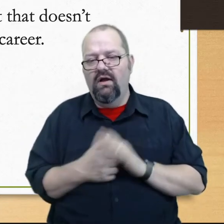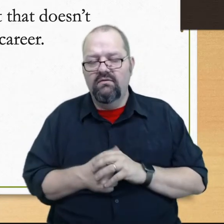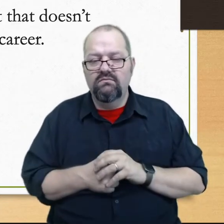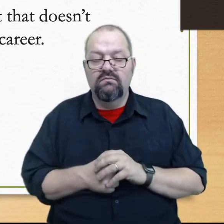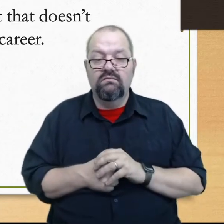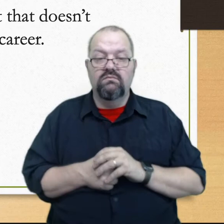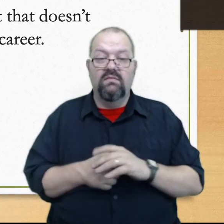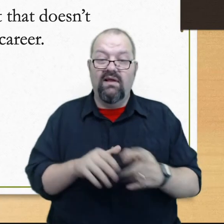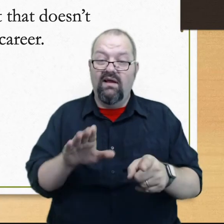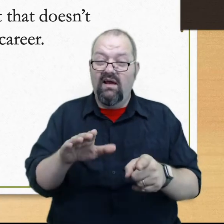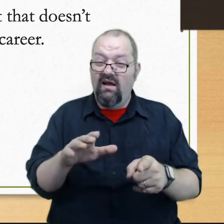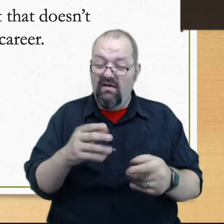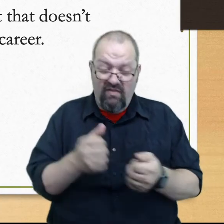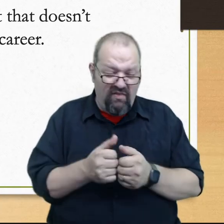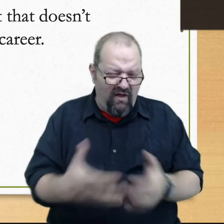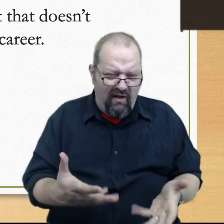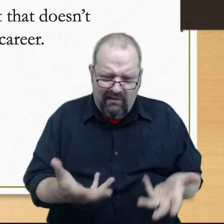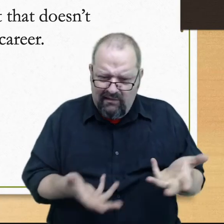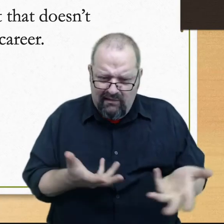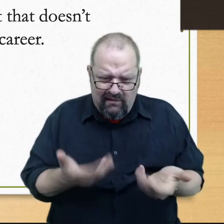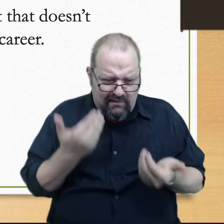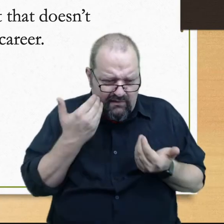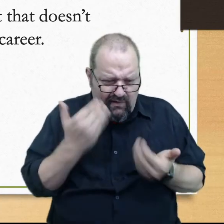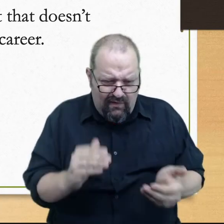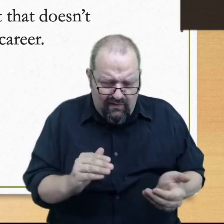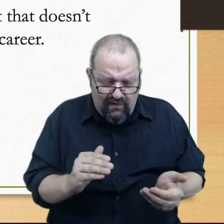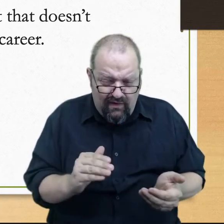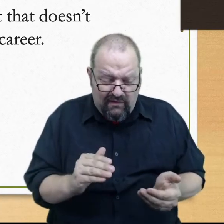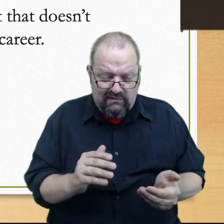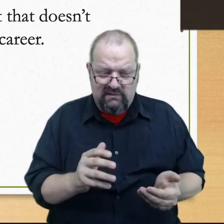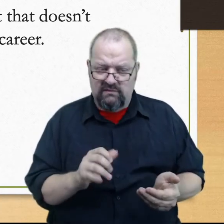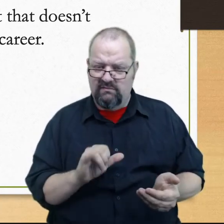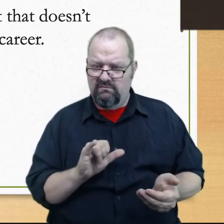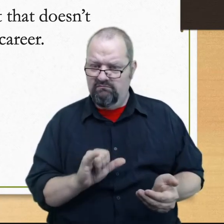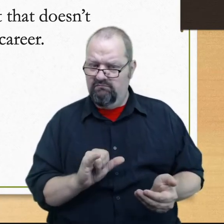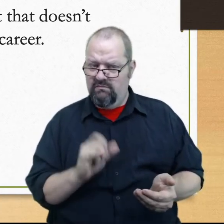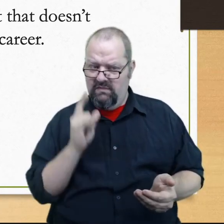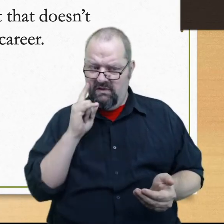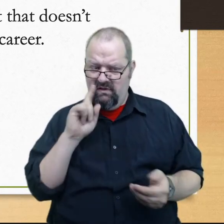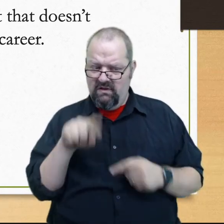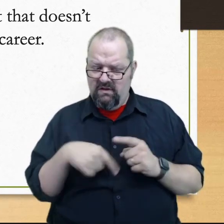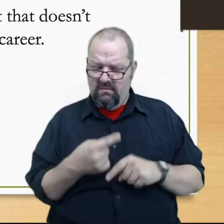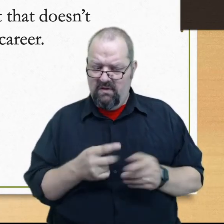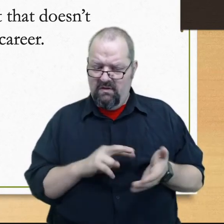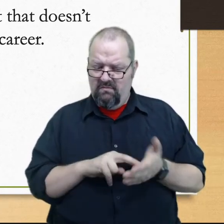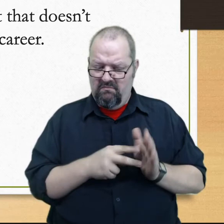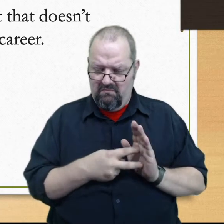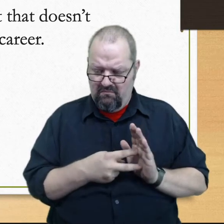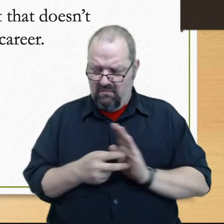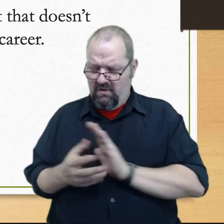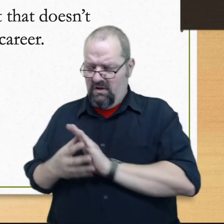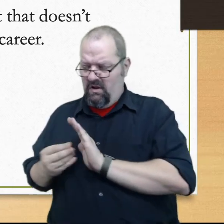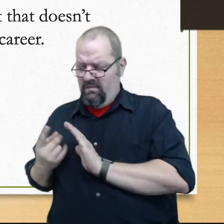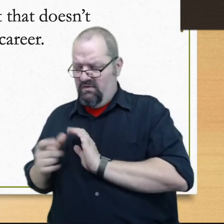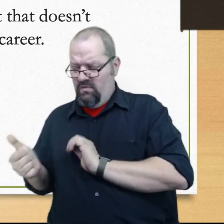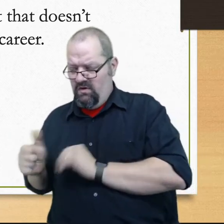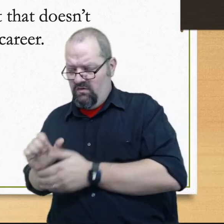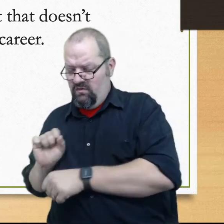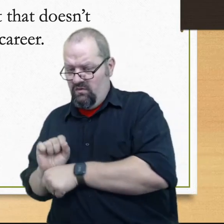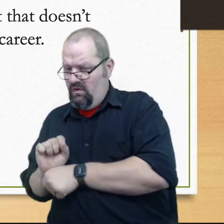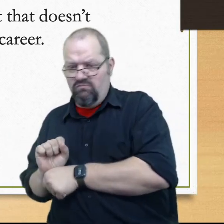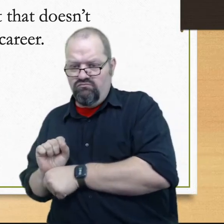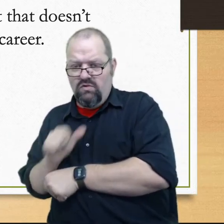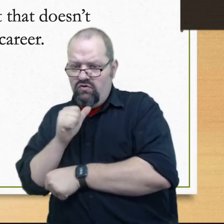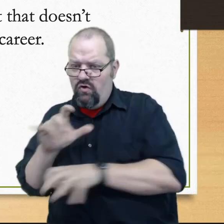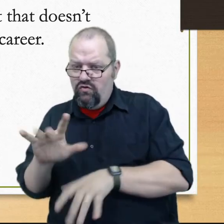If you're so lost with regard to an assignment that you are actually considering intentionally plagiarizing, talk with your professor instead. We can